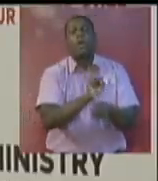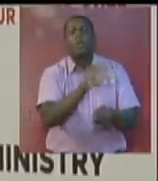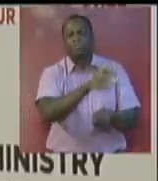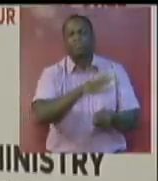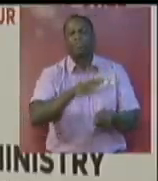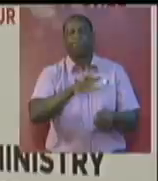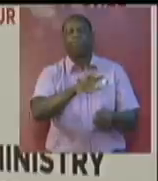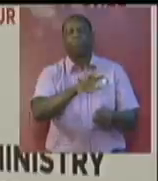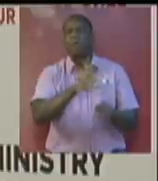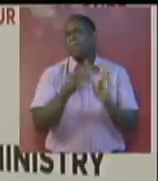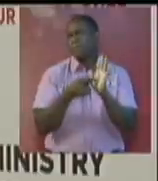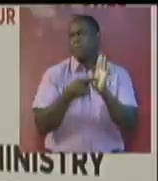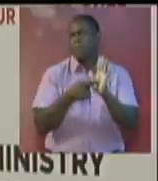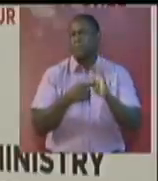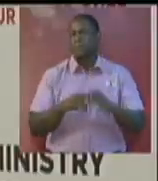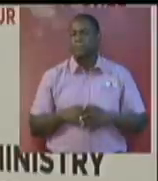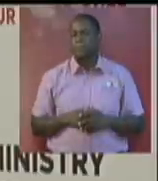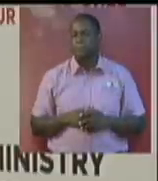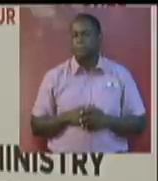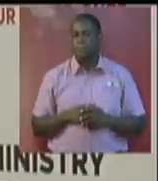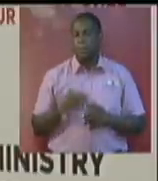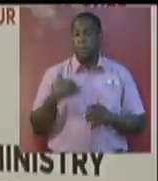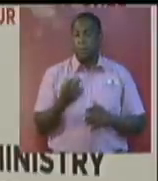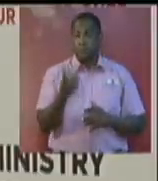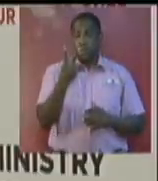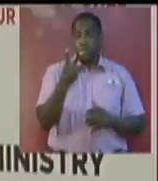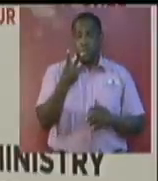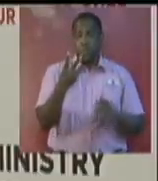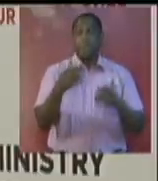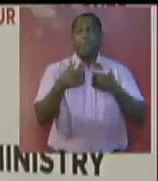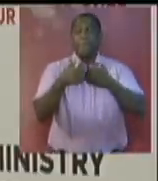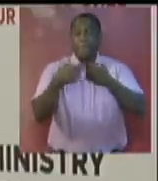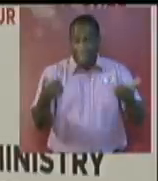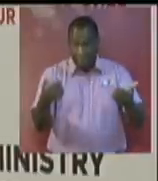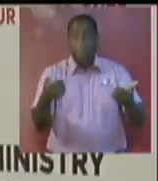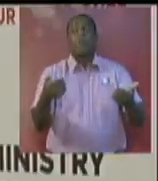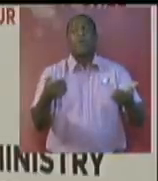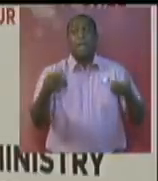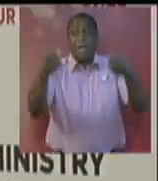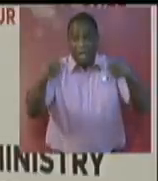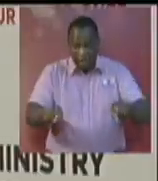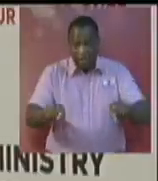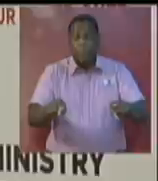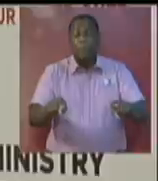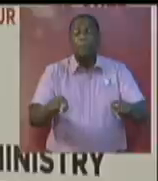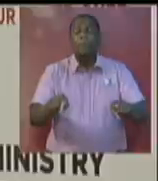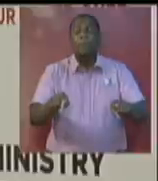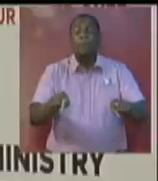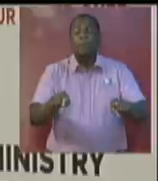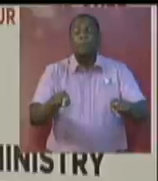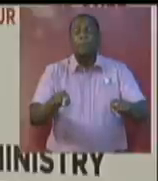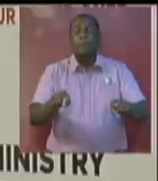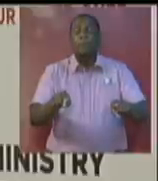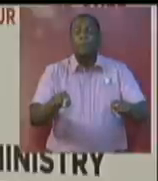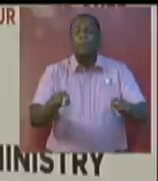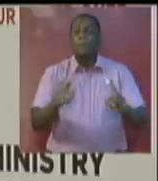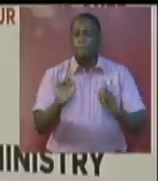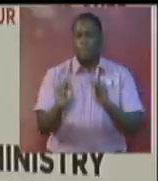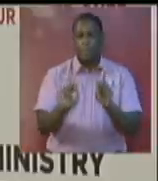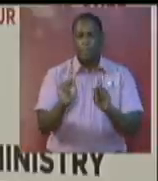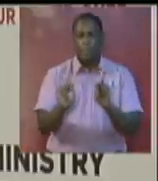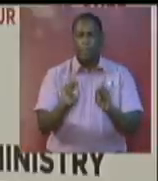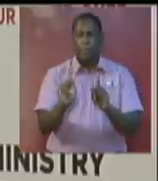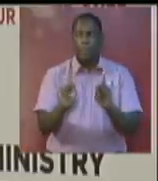Just to give you an example, we have at least 2 separate instances of individuals